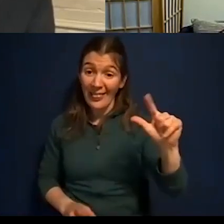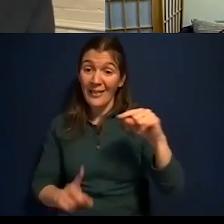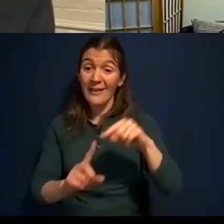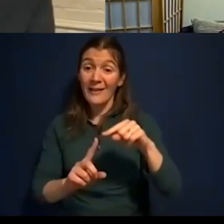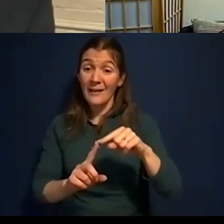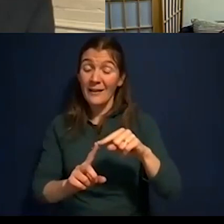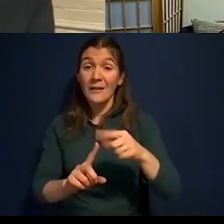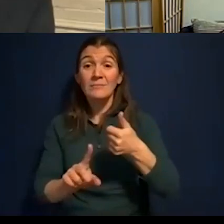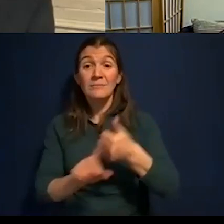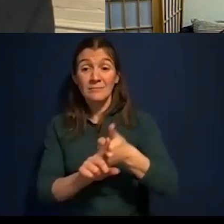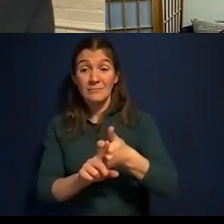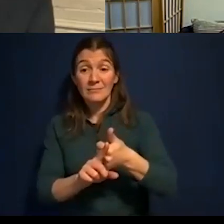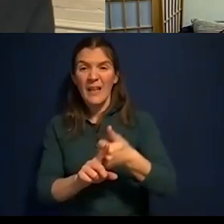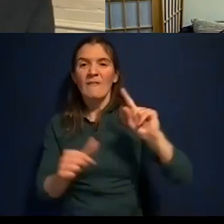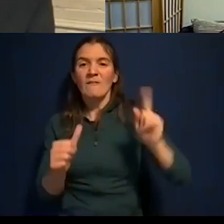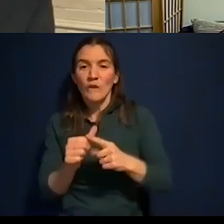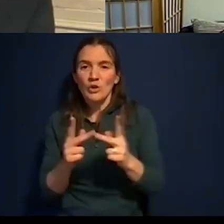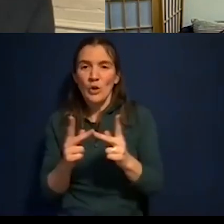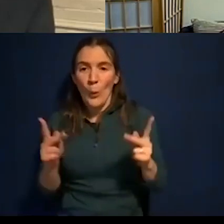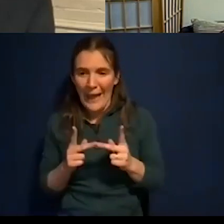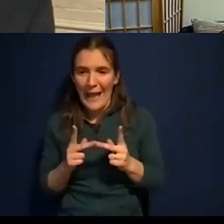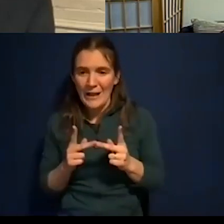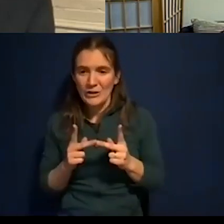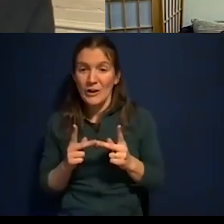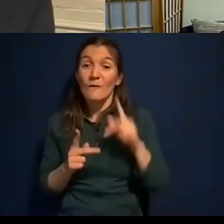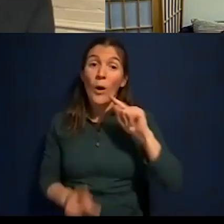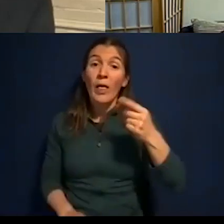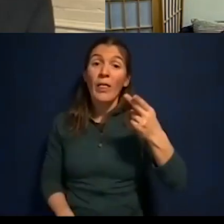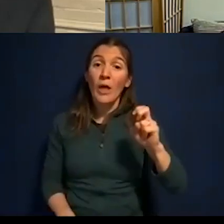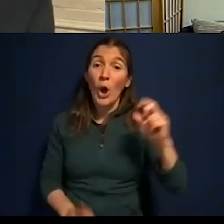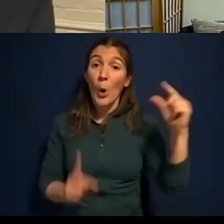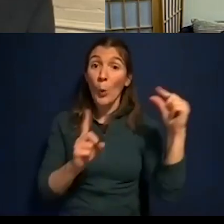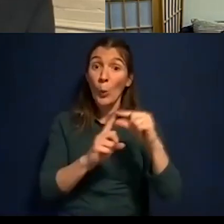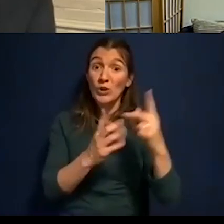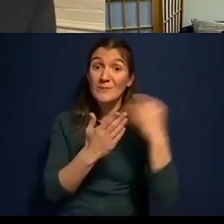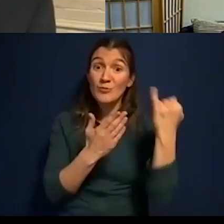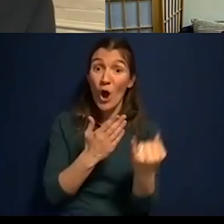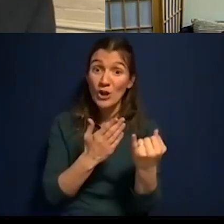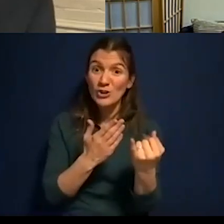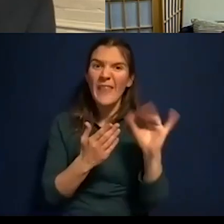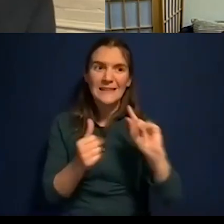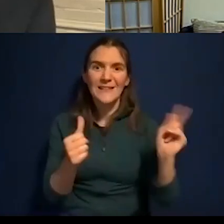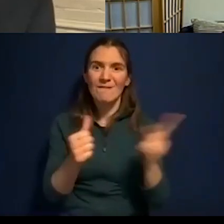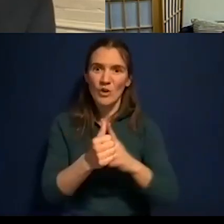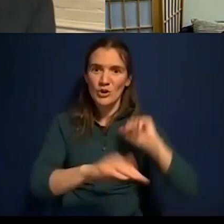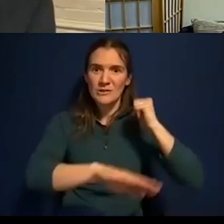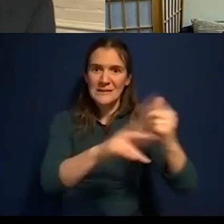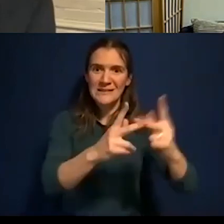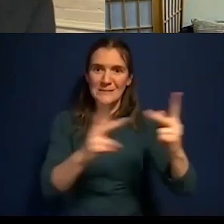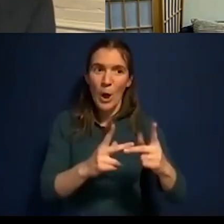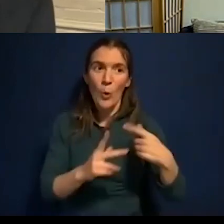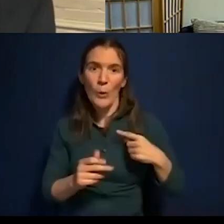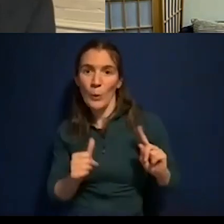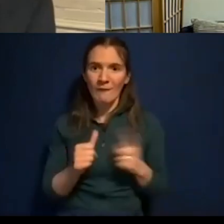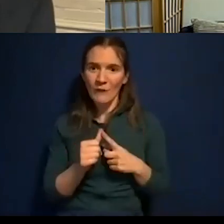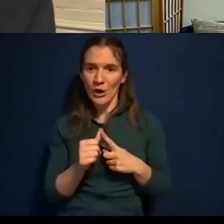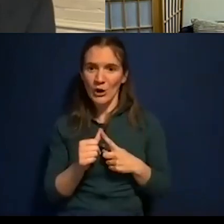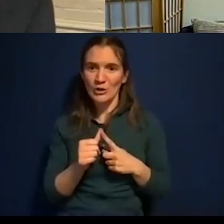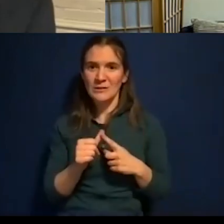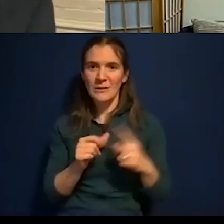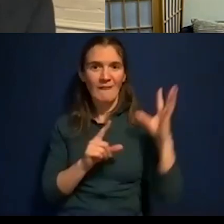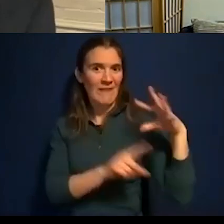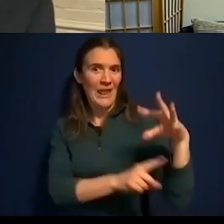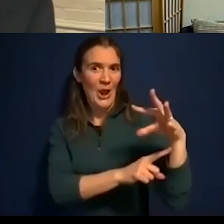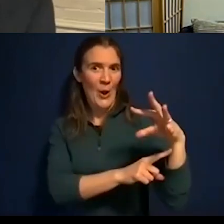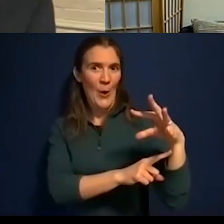the first location for the Words Project. So we were the premier video.